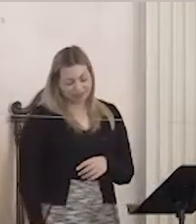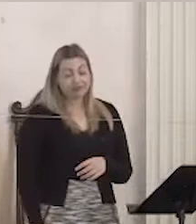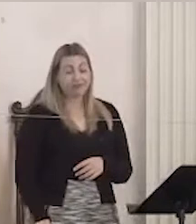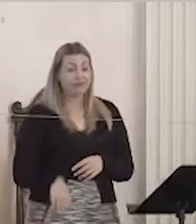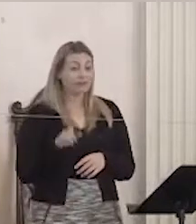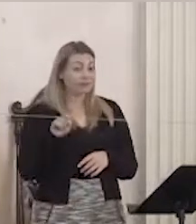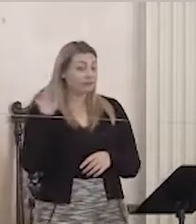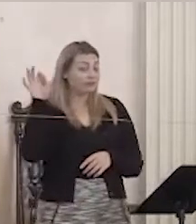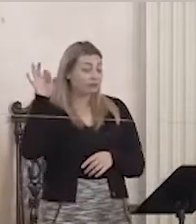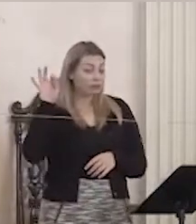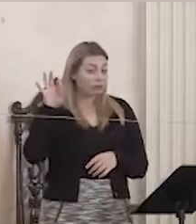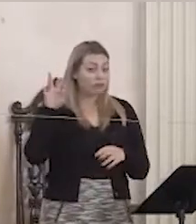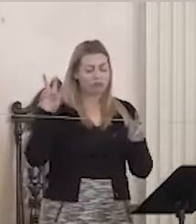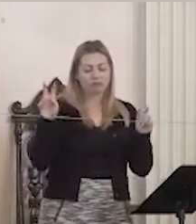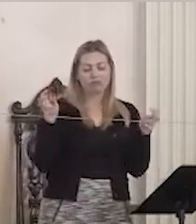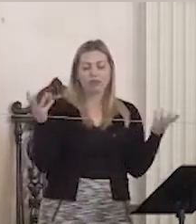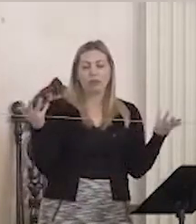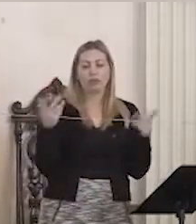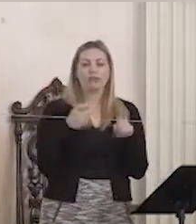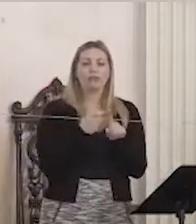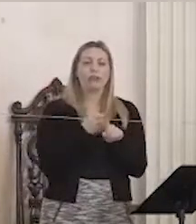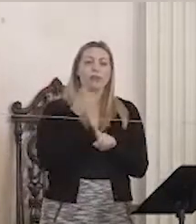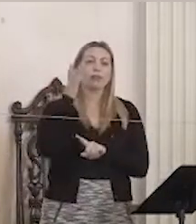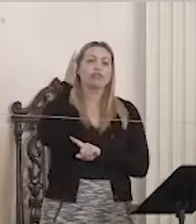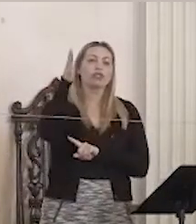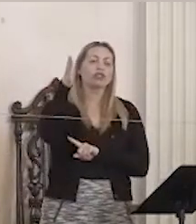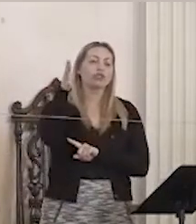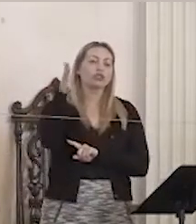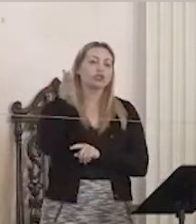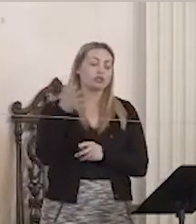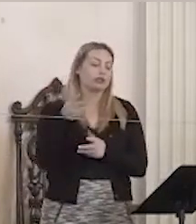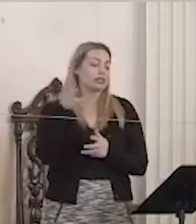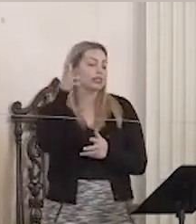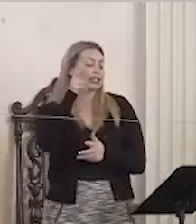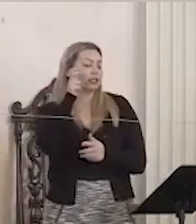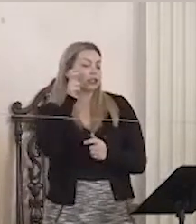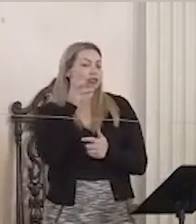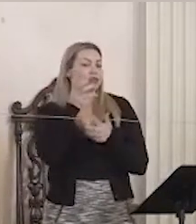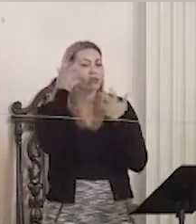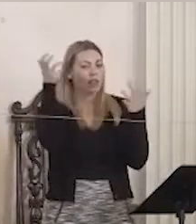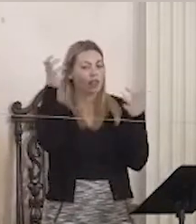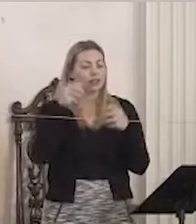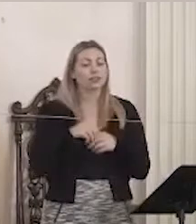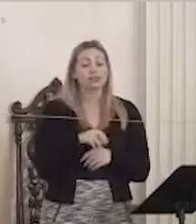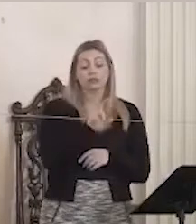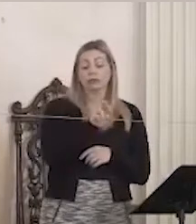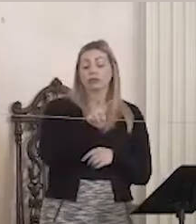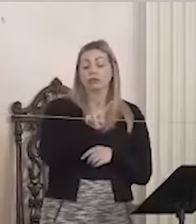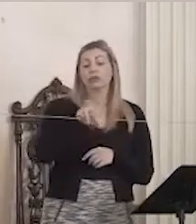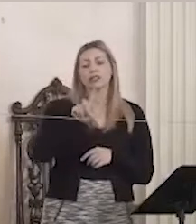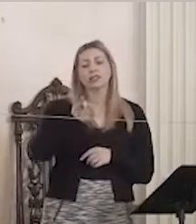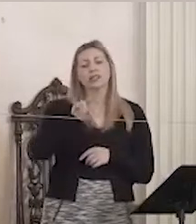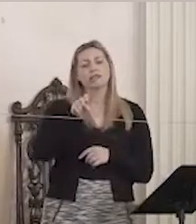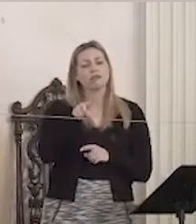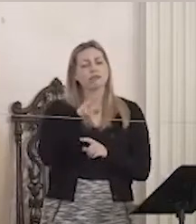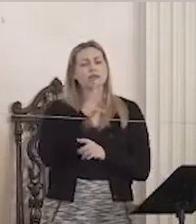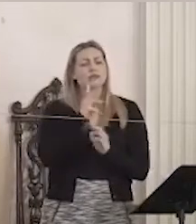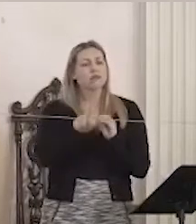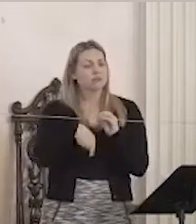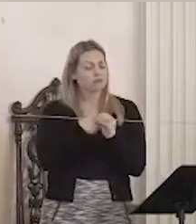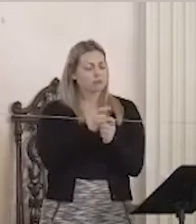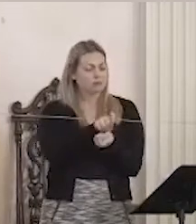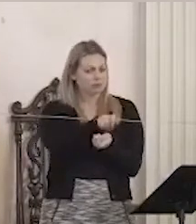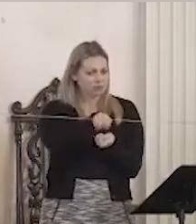This sermon is entitled, From the Future Comes a Cry. Reverend Davies was speaking